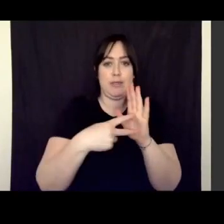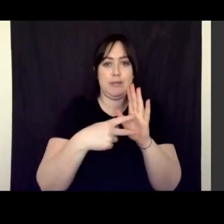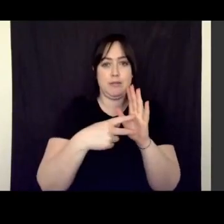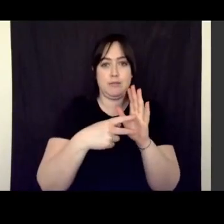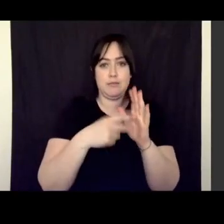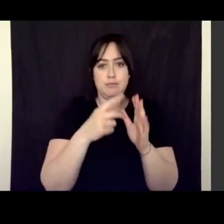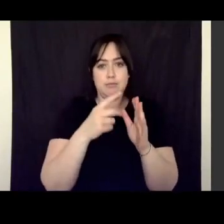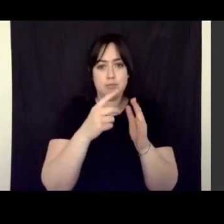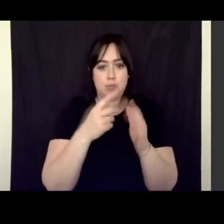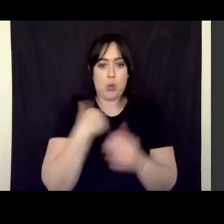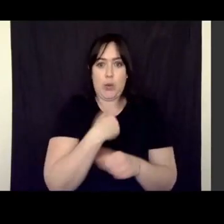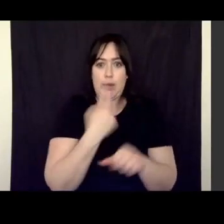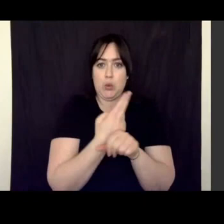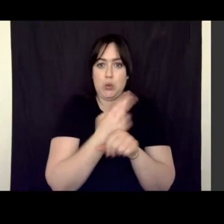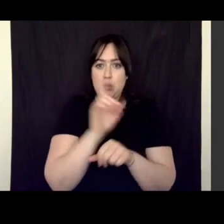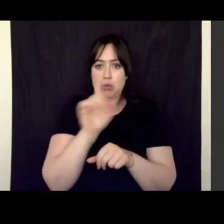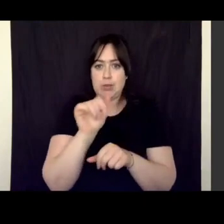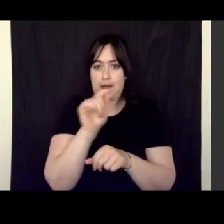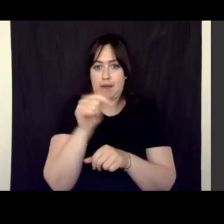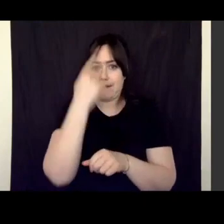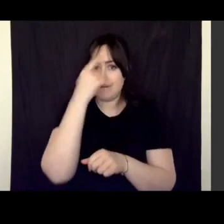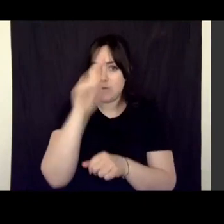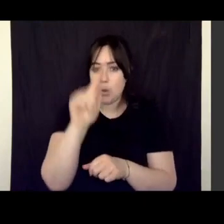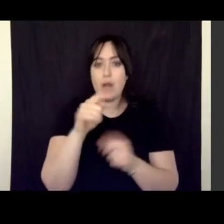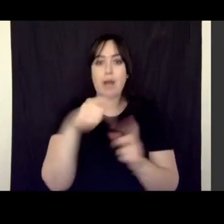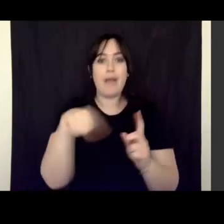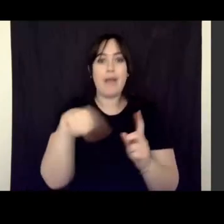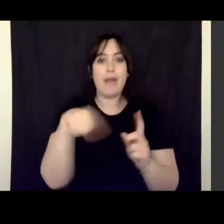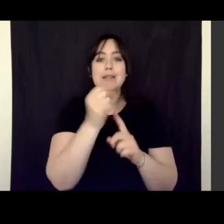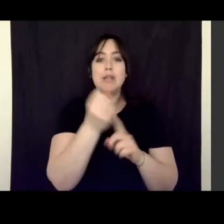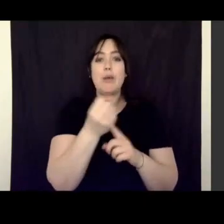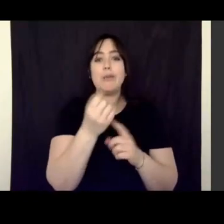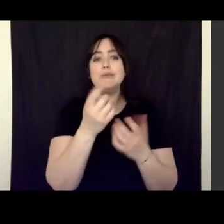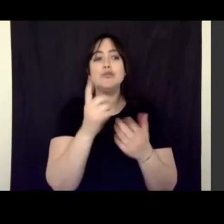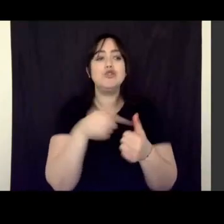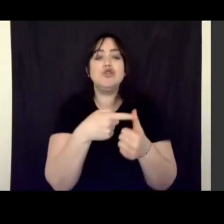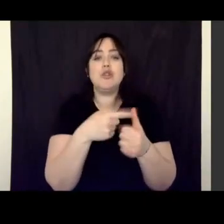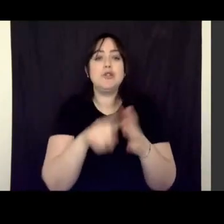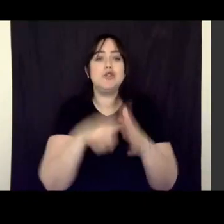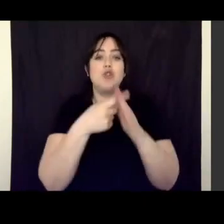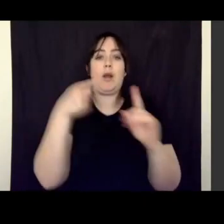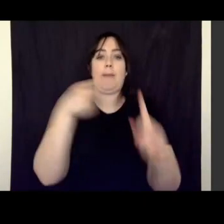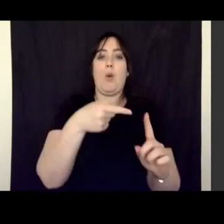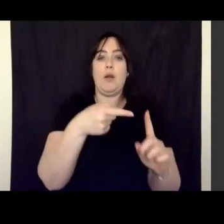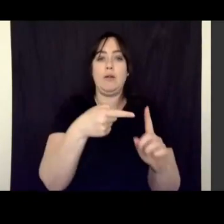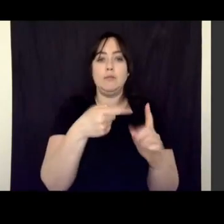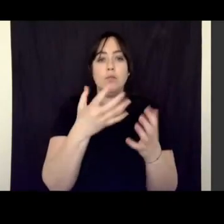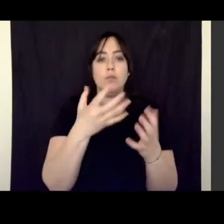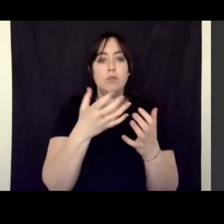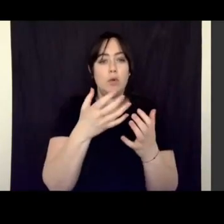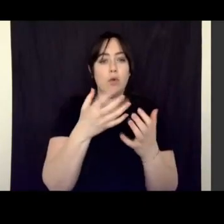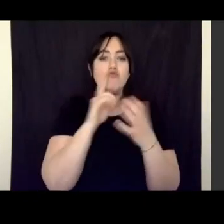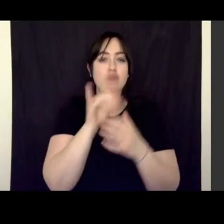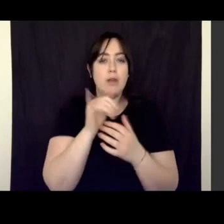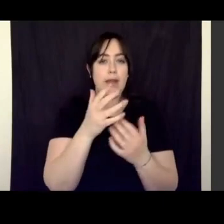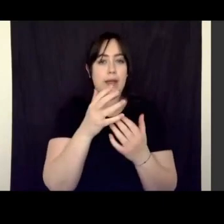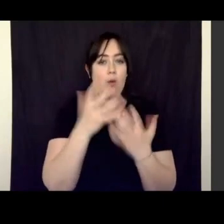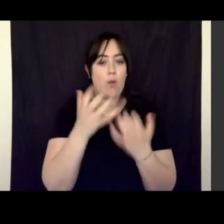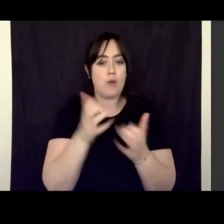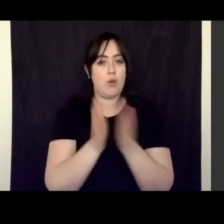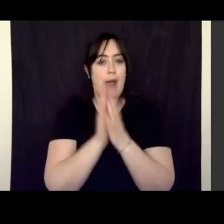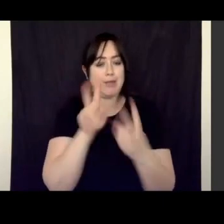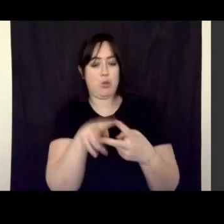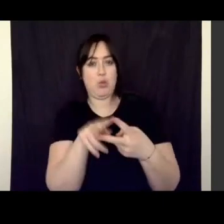scenarios as a jumping point to be able to ask these two questions. What are some of the factors that you're taking